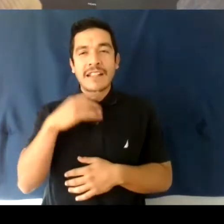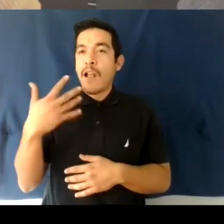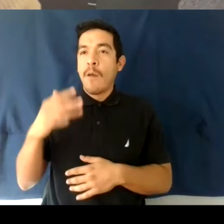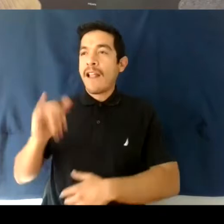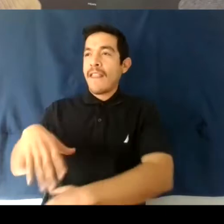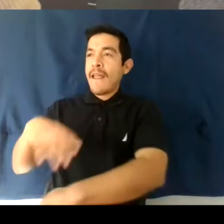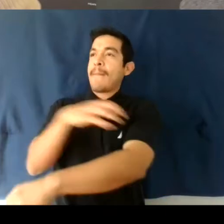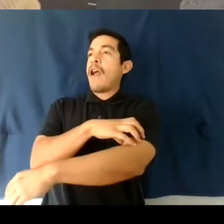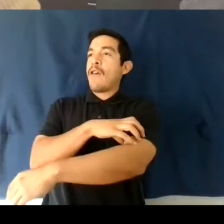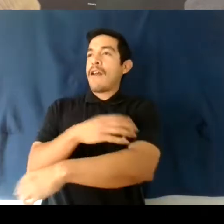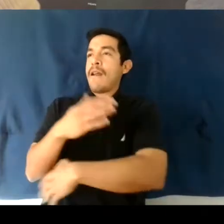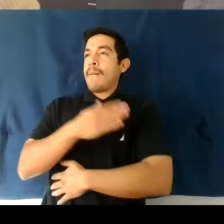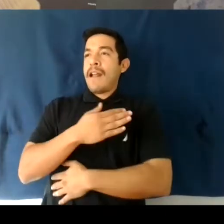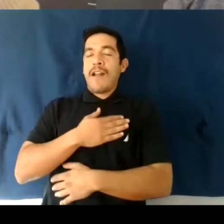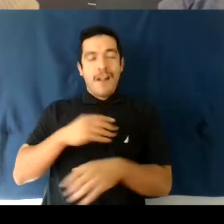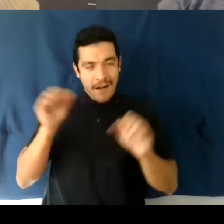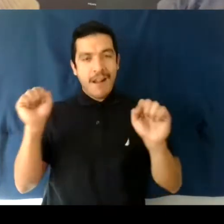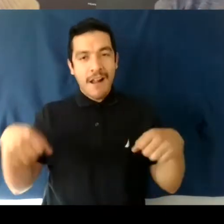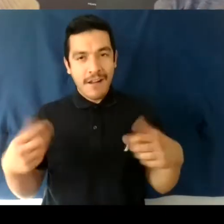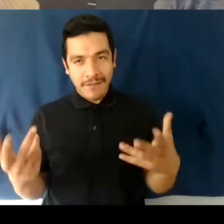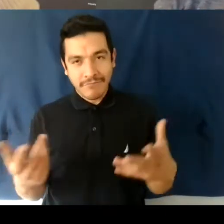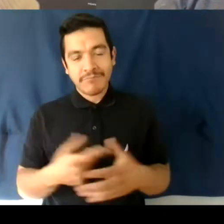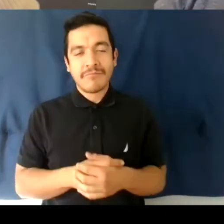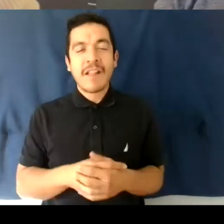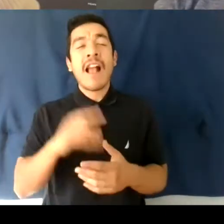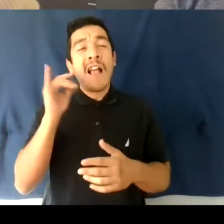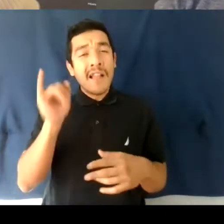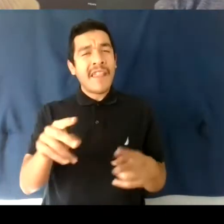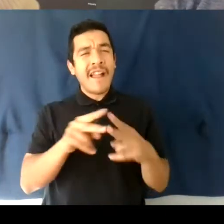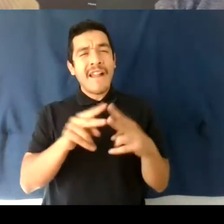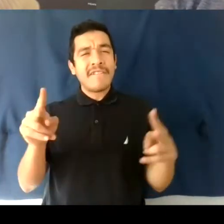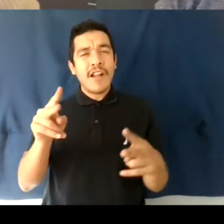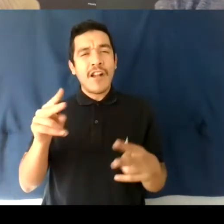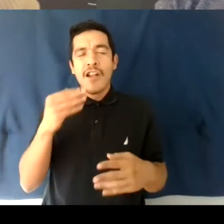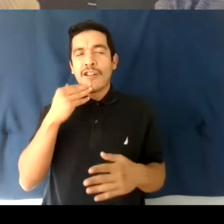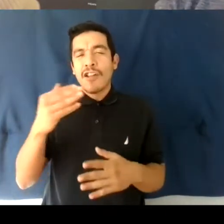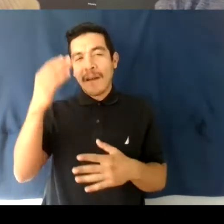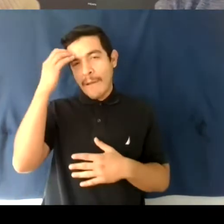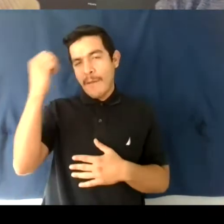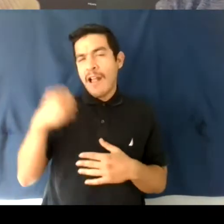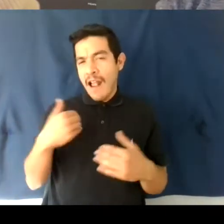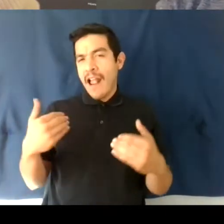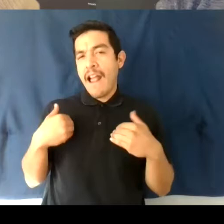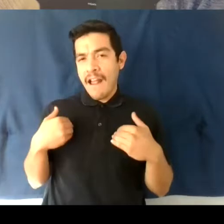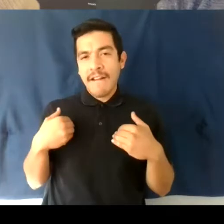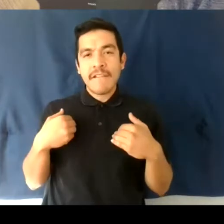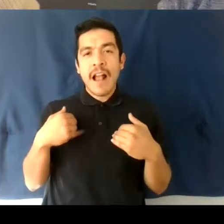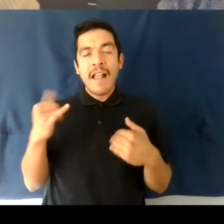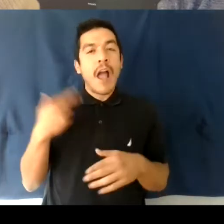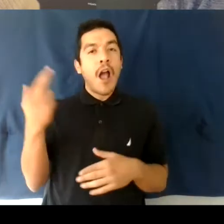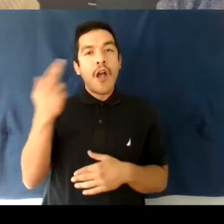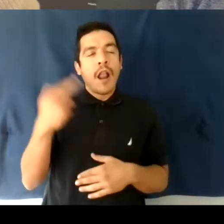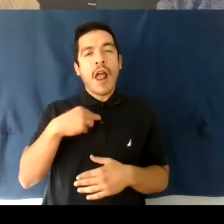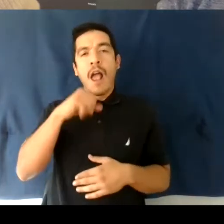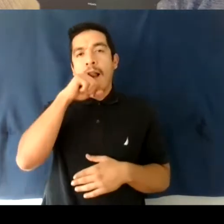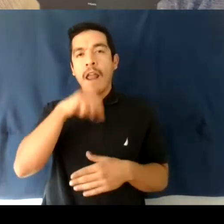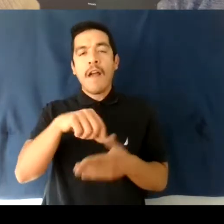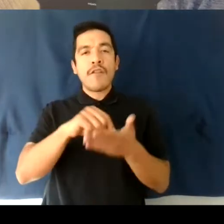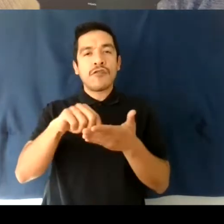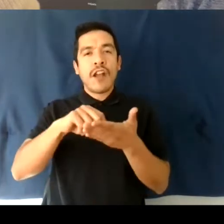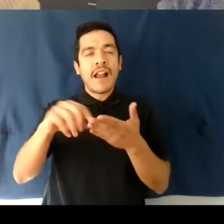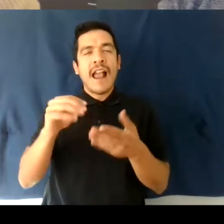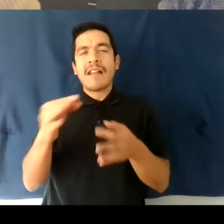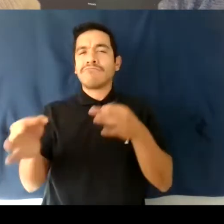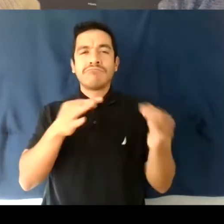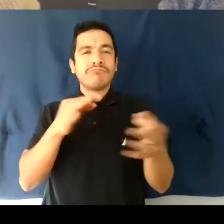was like so much. So that's like a very distinct memory I have of like realizing I loved storytelling and learning